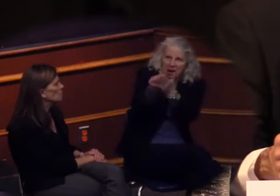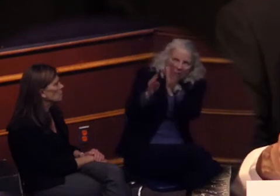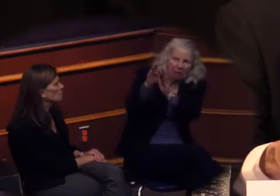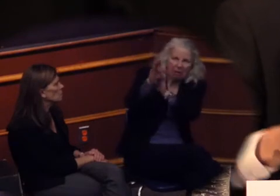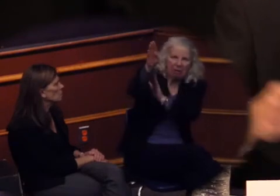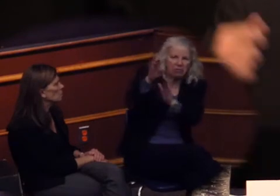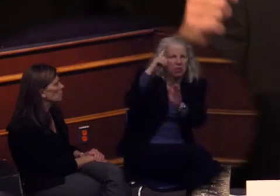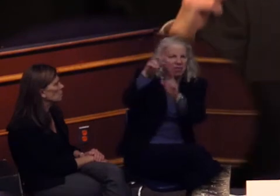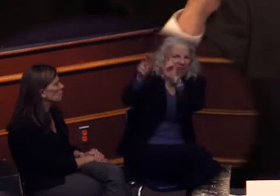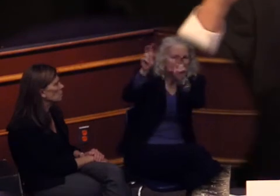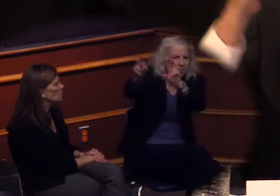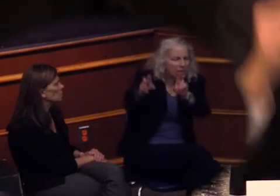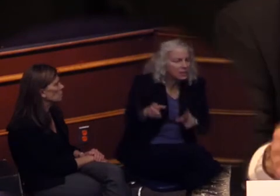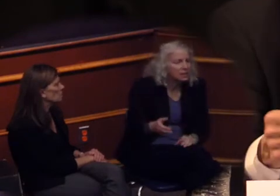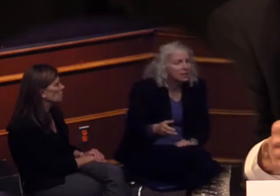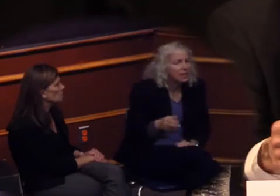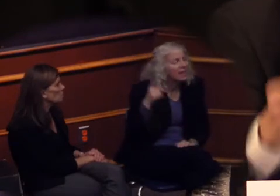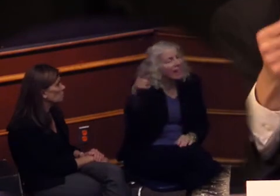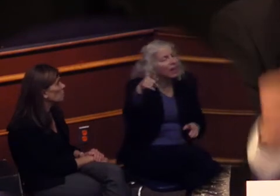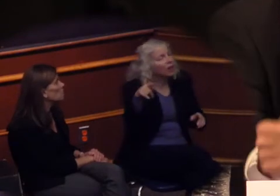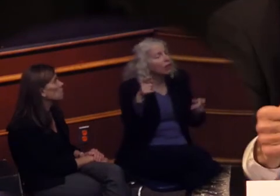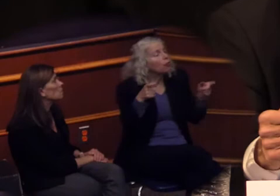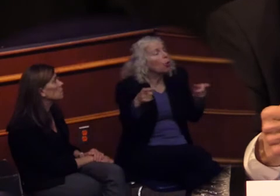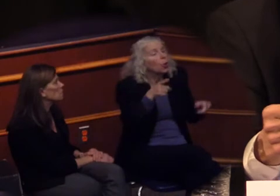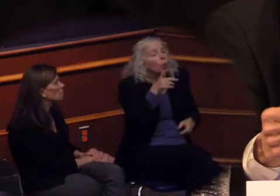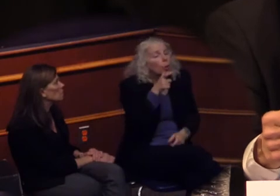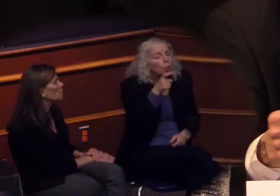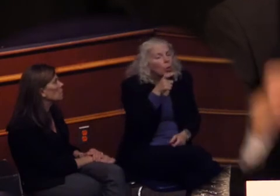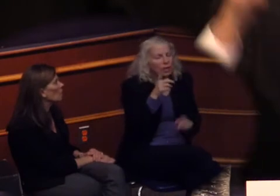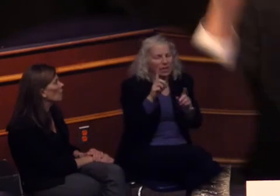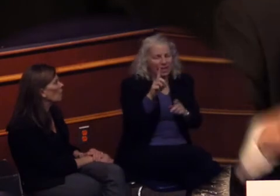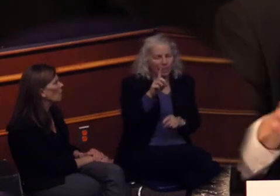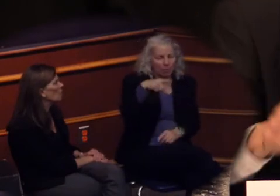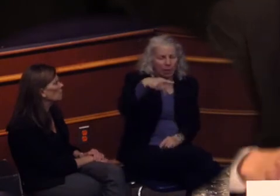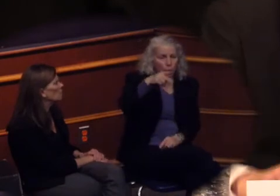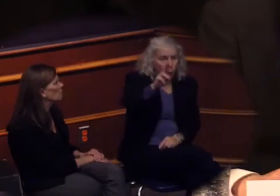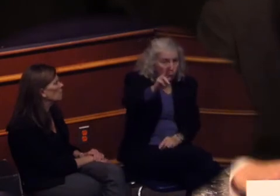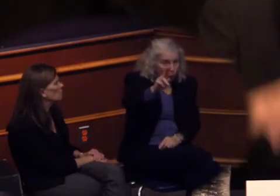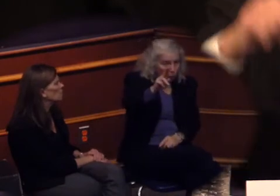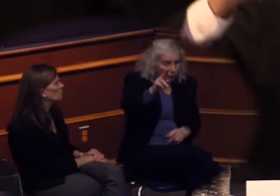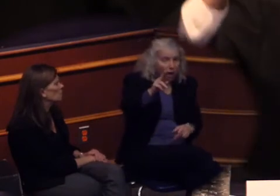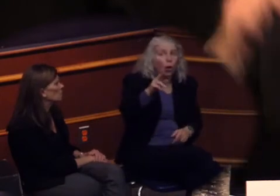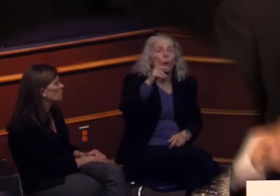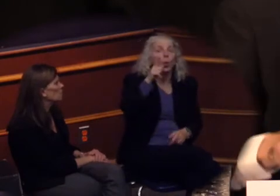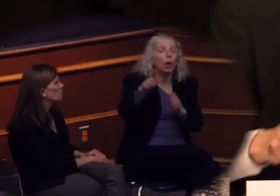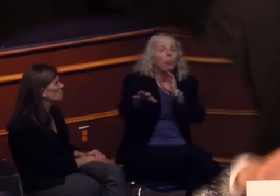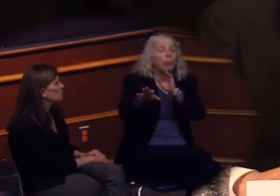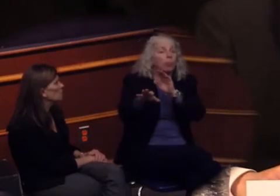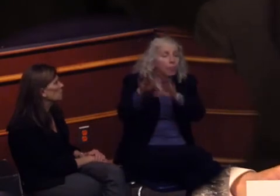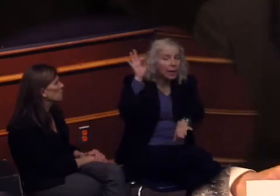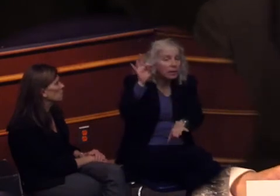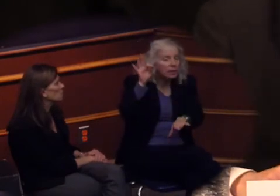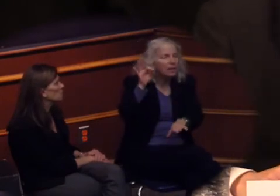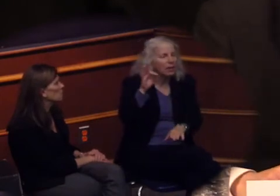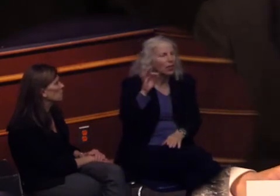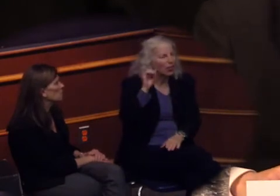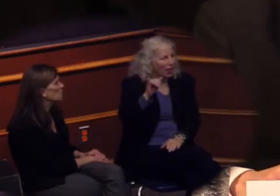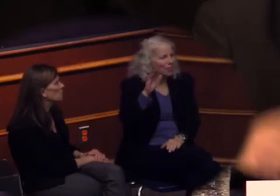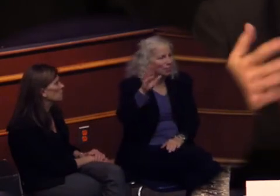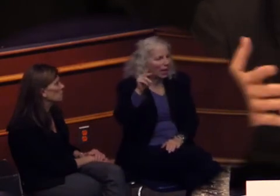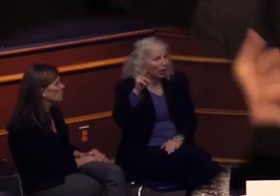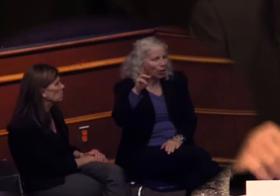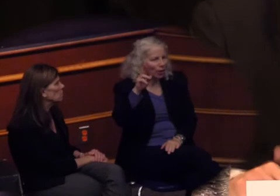investors. They are controlled by a Department of Public Utilities appointed by this governor that are cronies of the fossil fuel